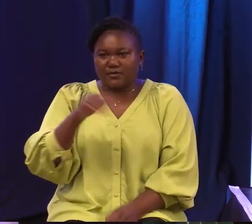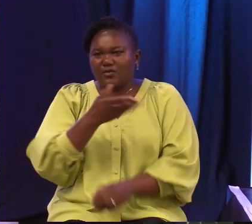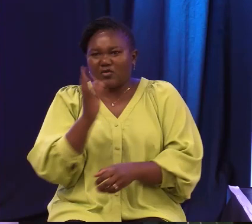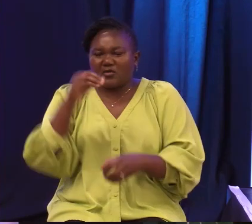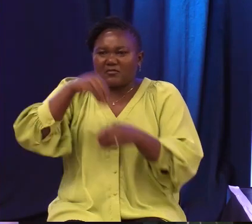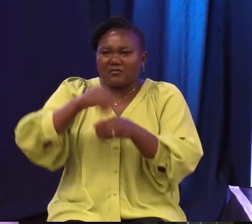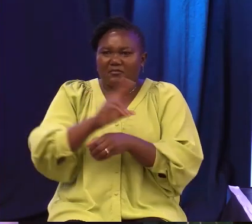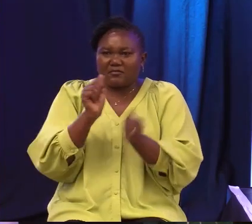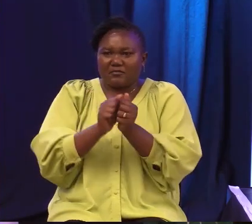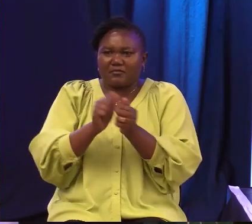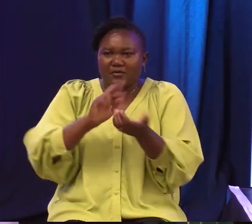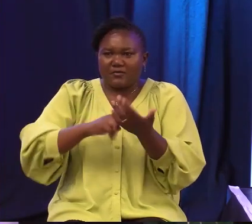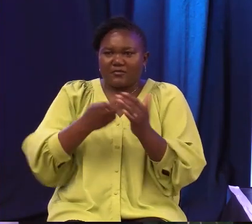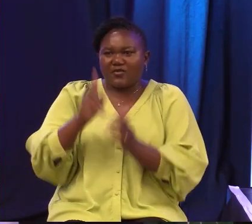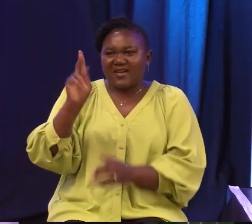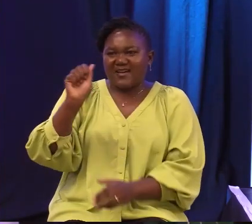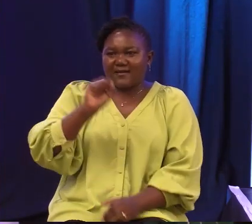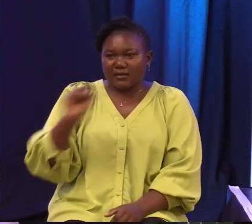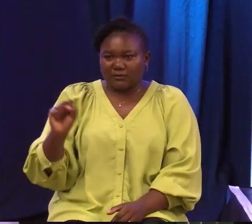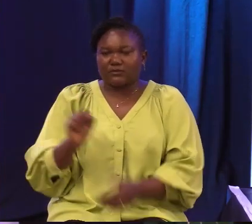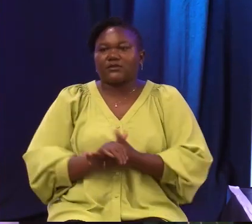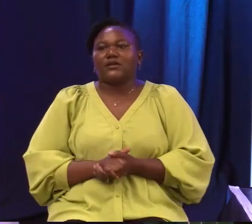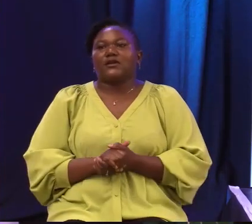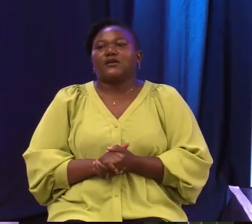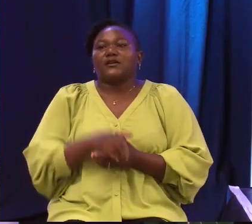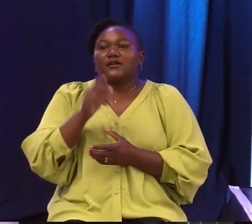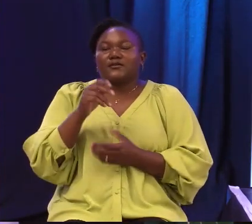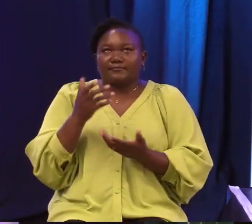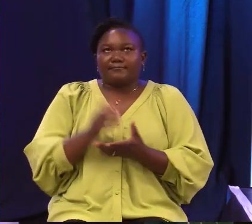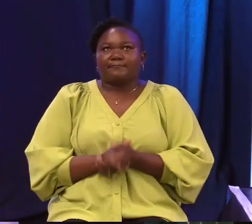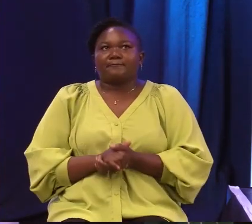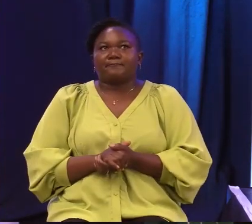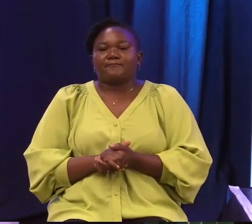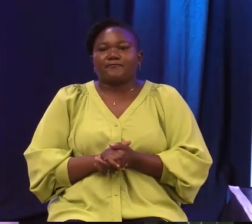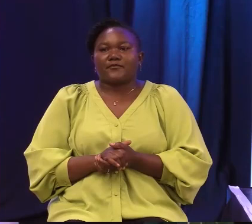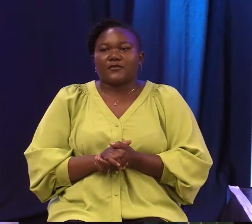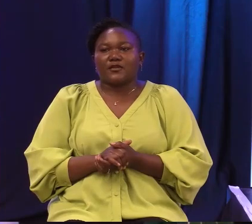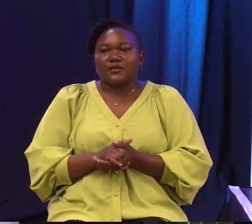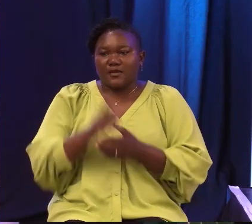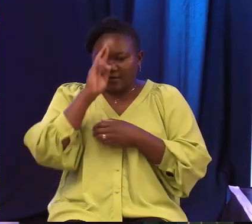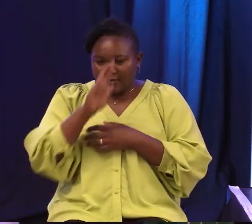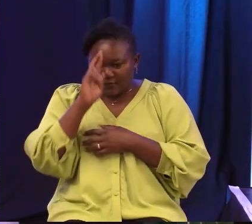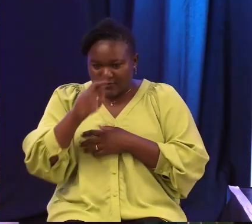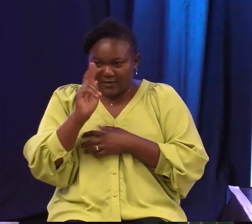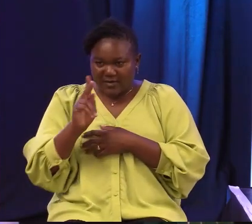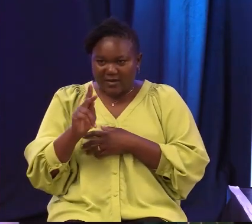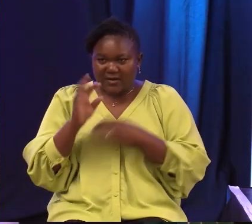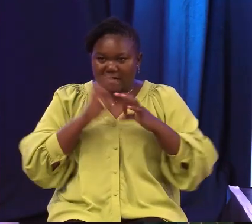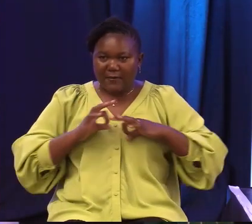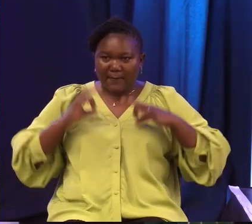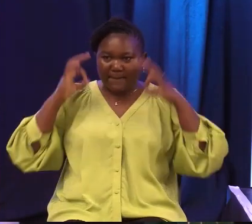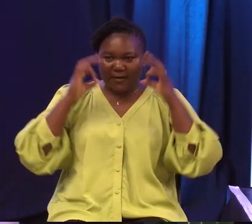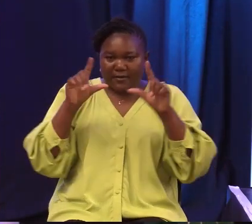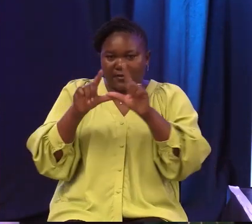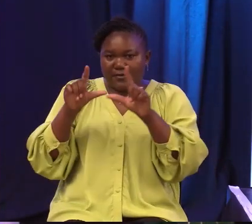Conrad Adenauer Stiftang, also known as CAS, Her Worship, the Junior Mayor of Windhoek and Junior